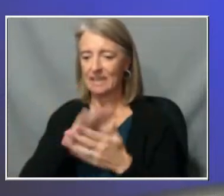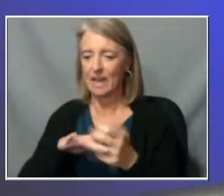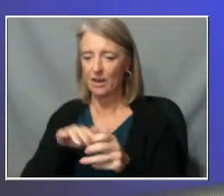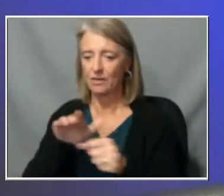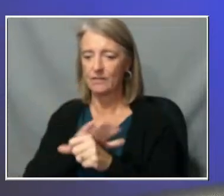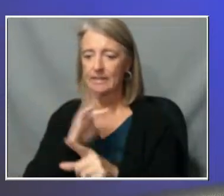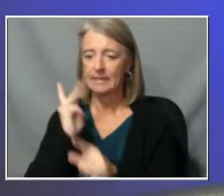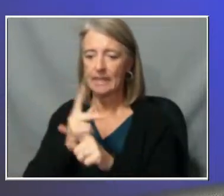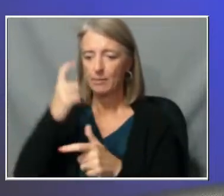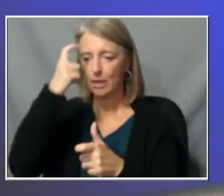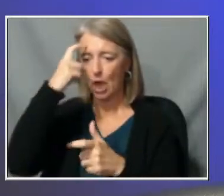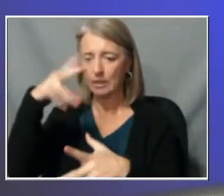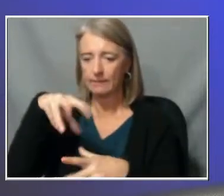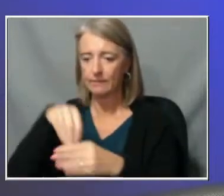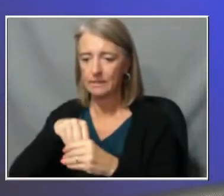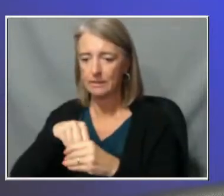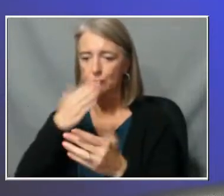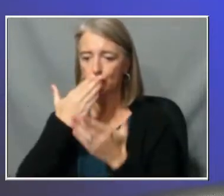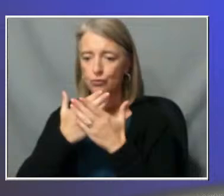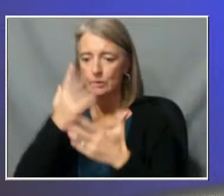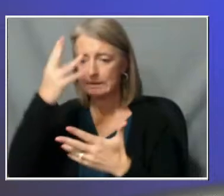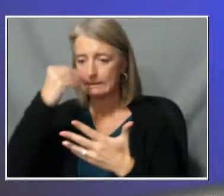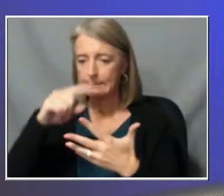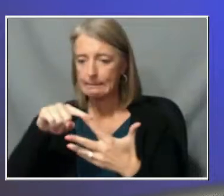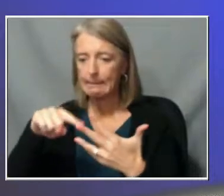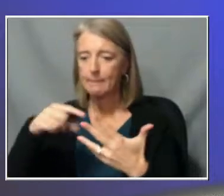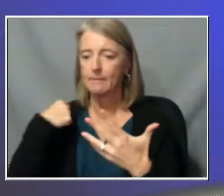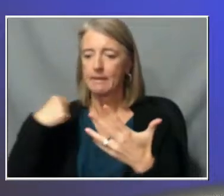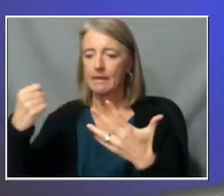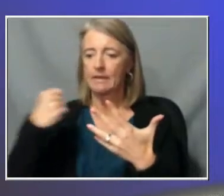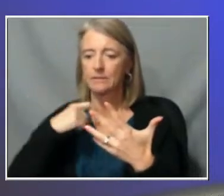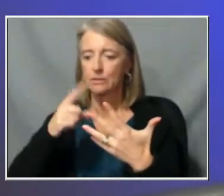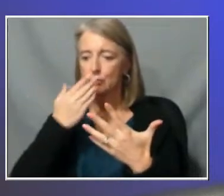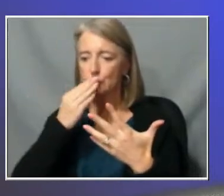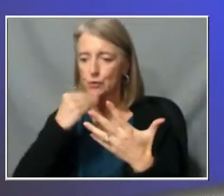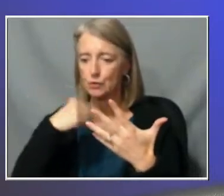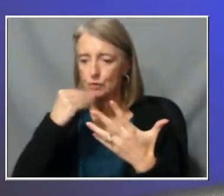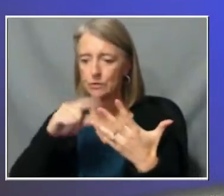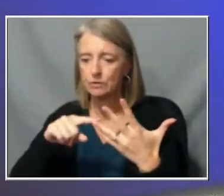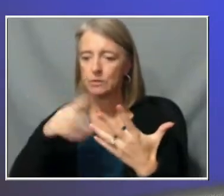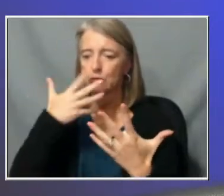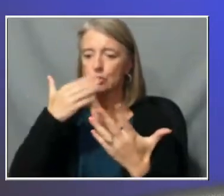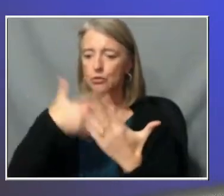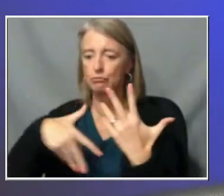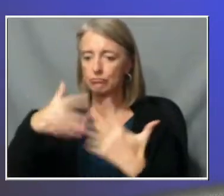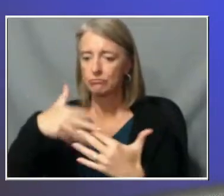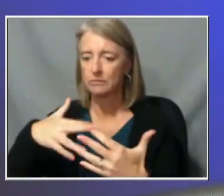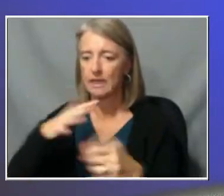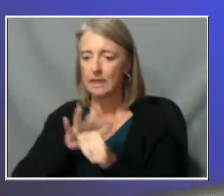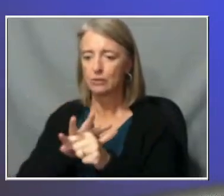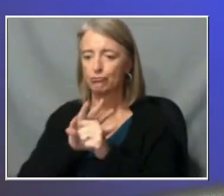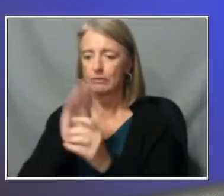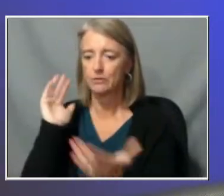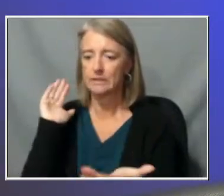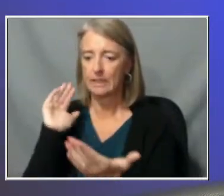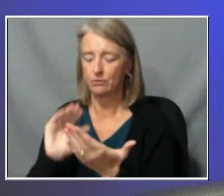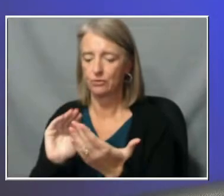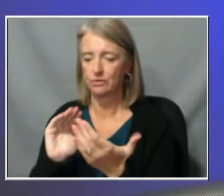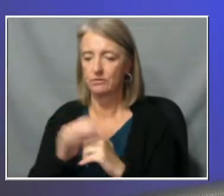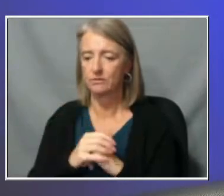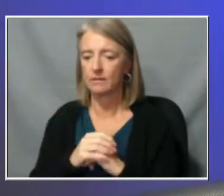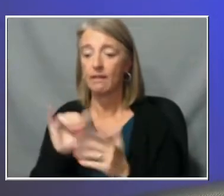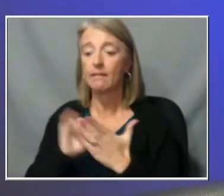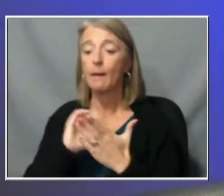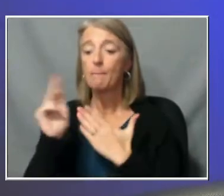cognitively engaged, good sleep, exercise, good nutrition, good socialization, and stress reduction. And that